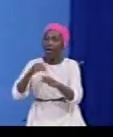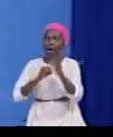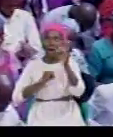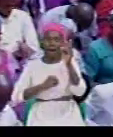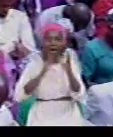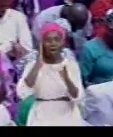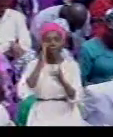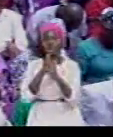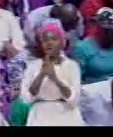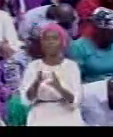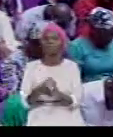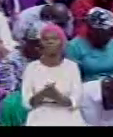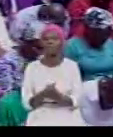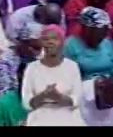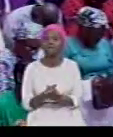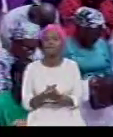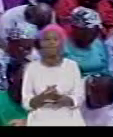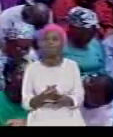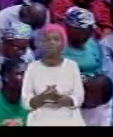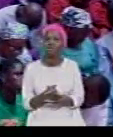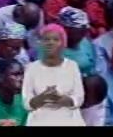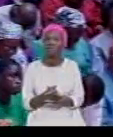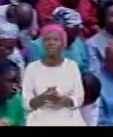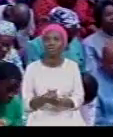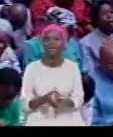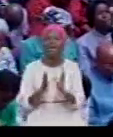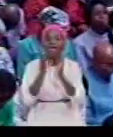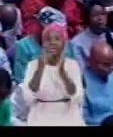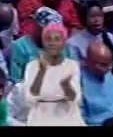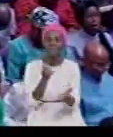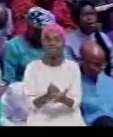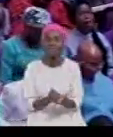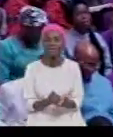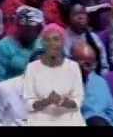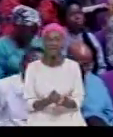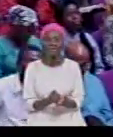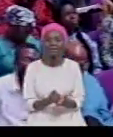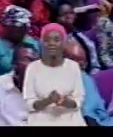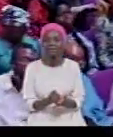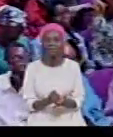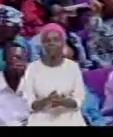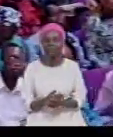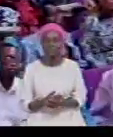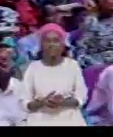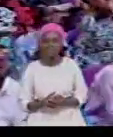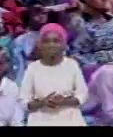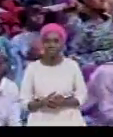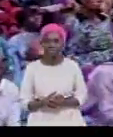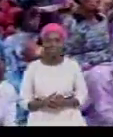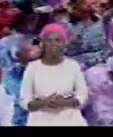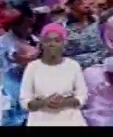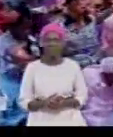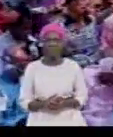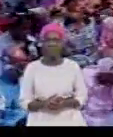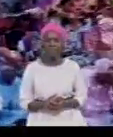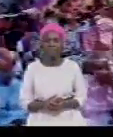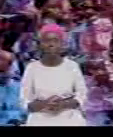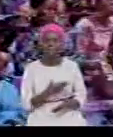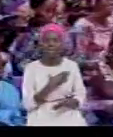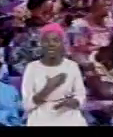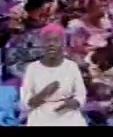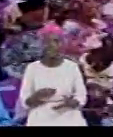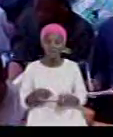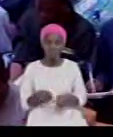will answer. I was waiting for amen. And while they are